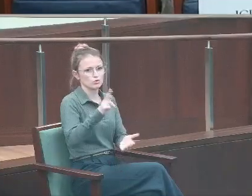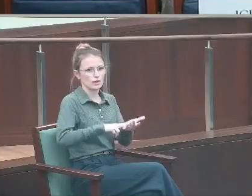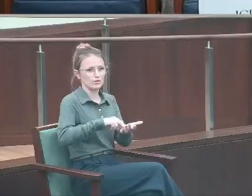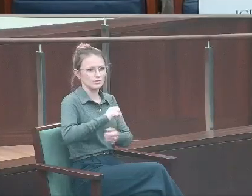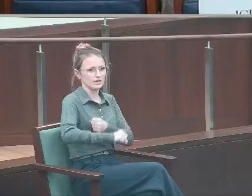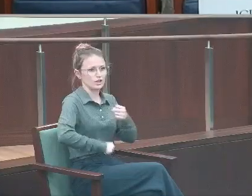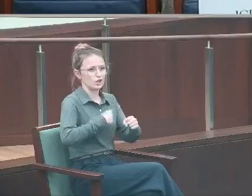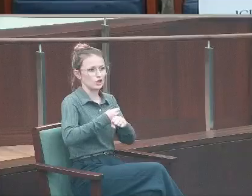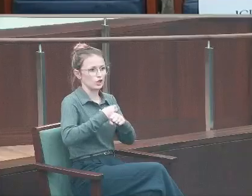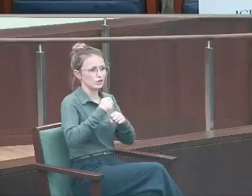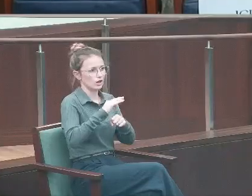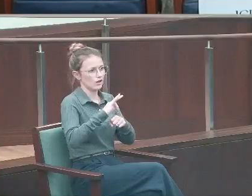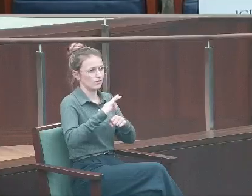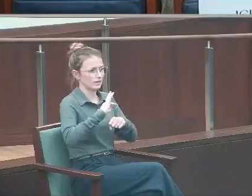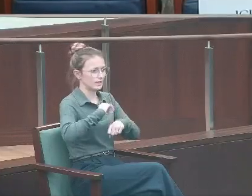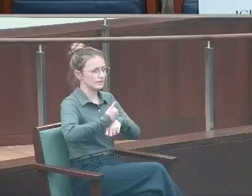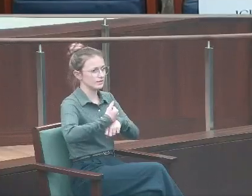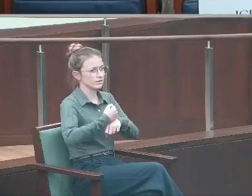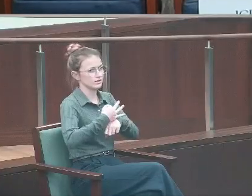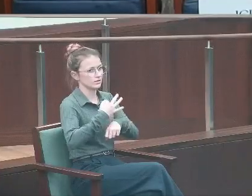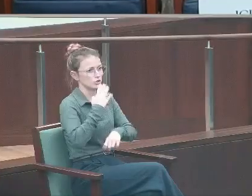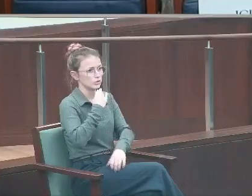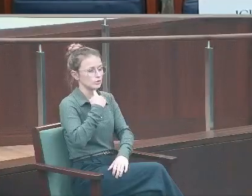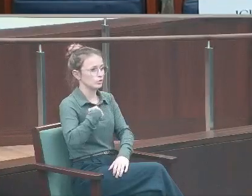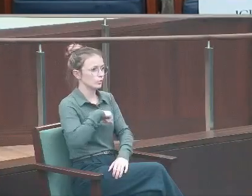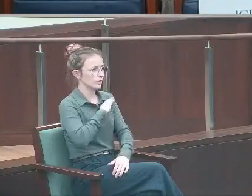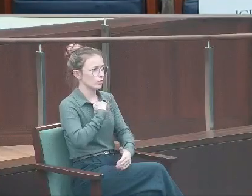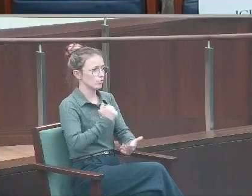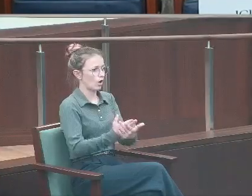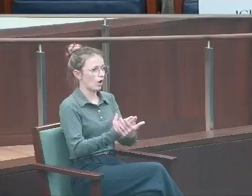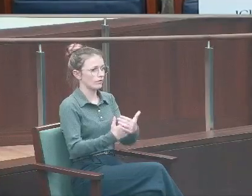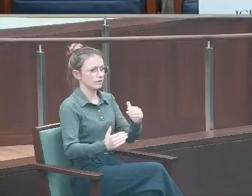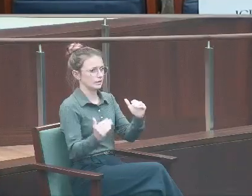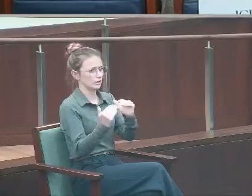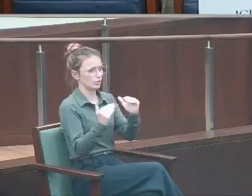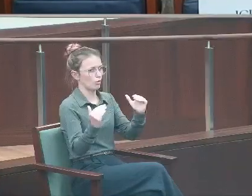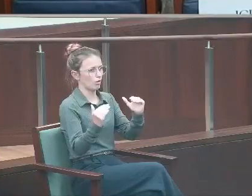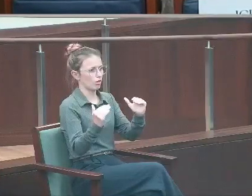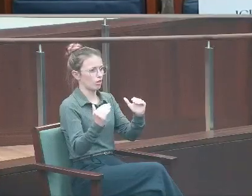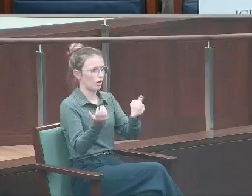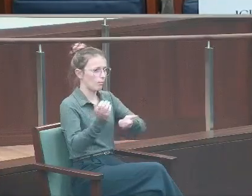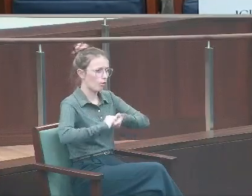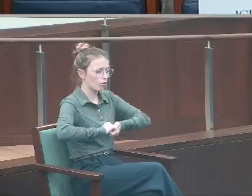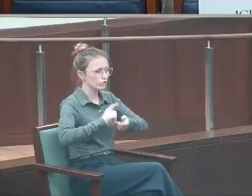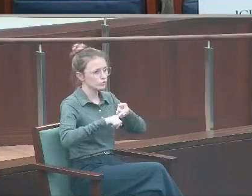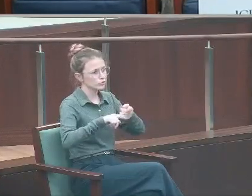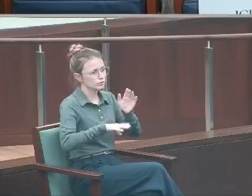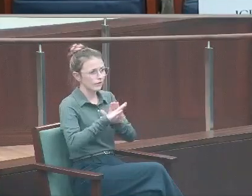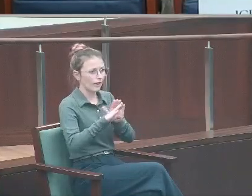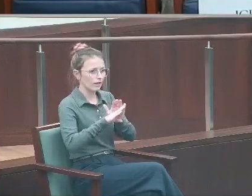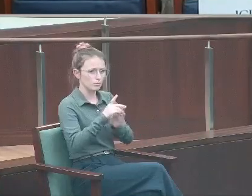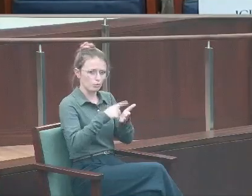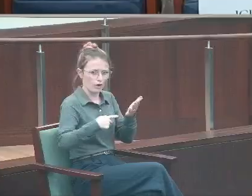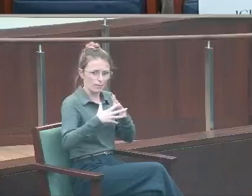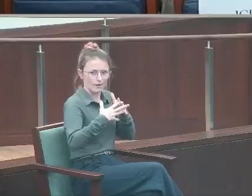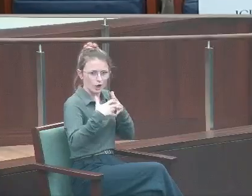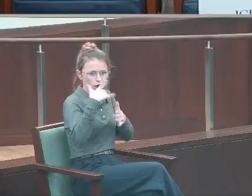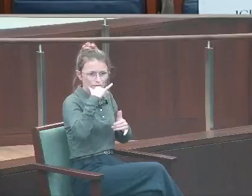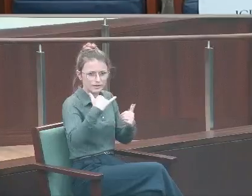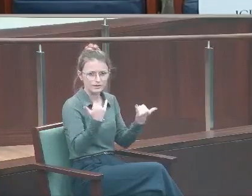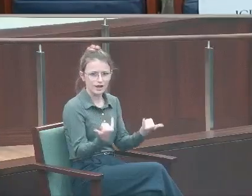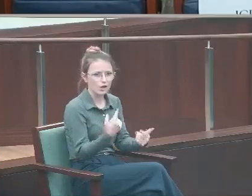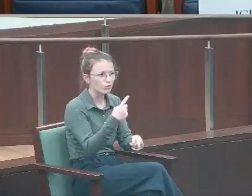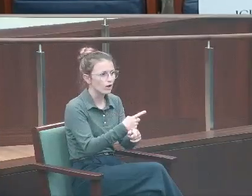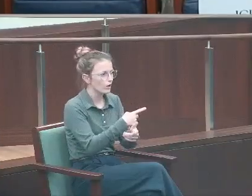existence for Jews, where we arrived equal partners in creating what America is, right, and what this country is